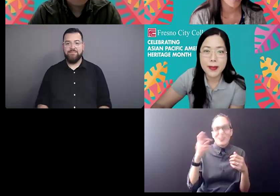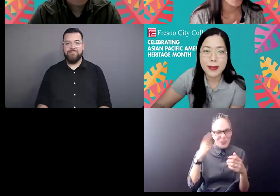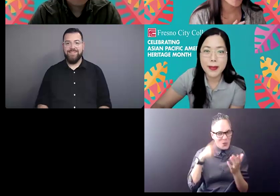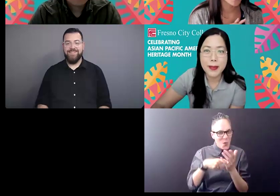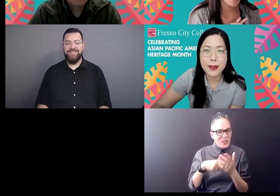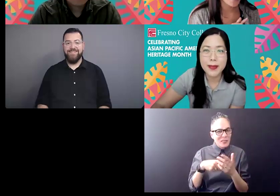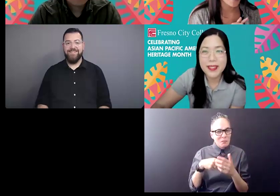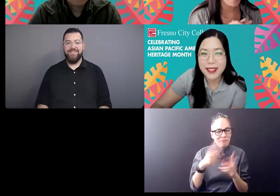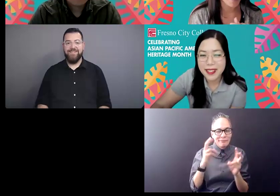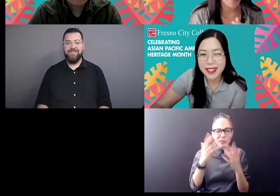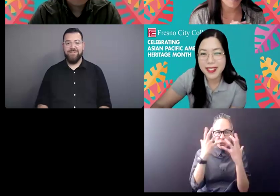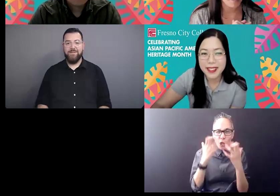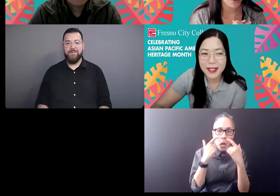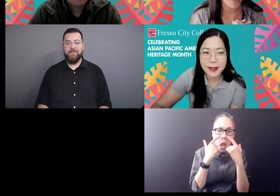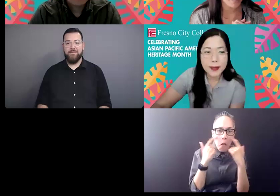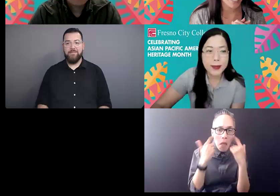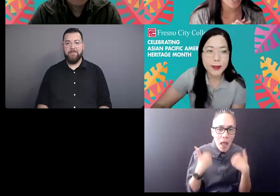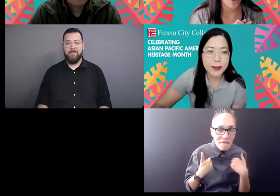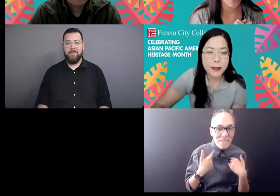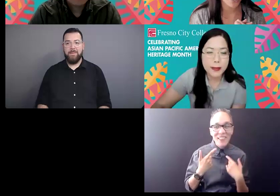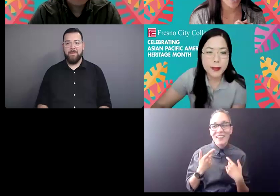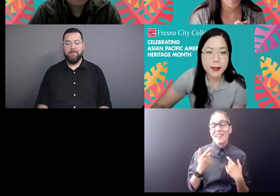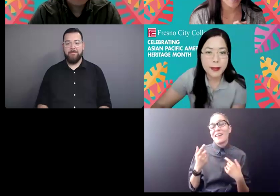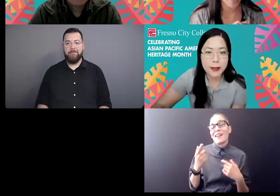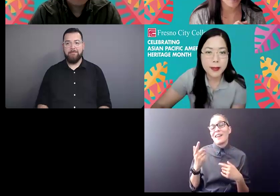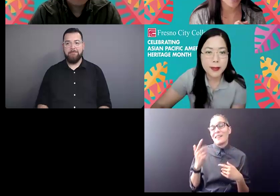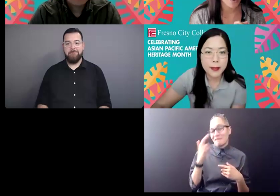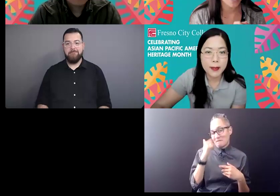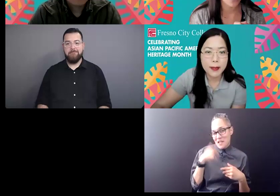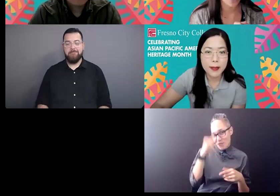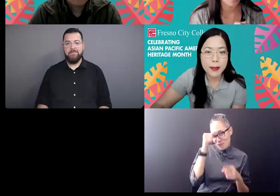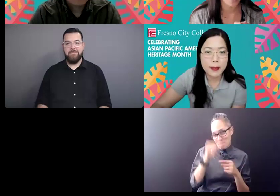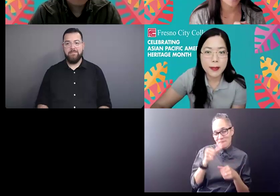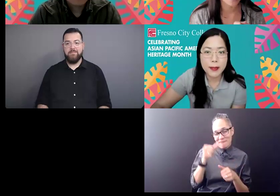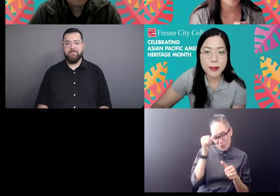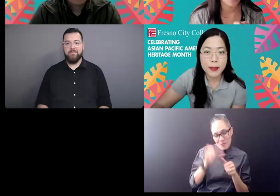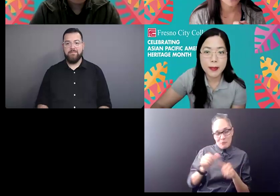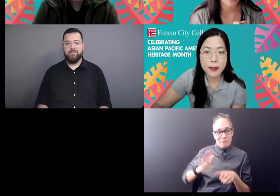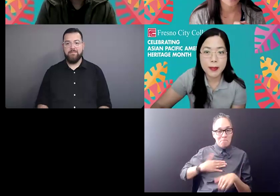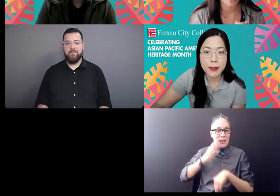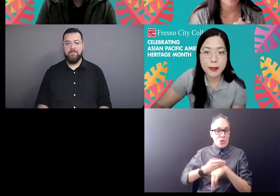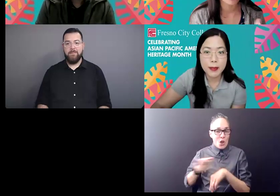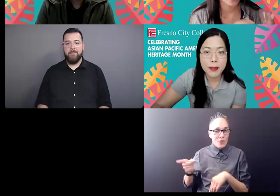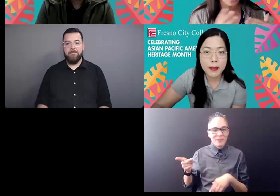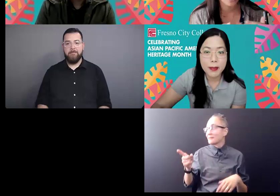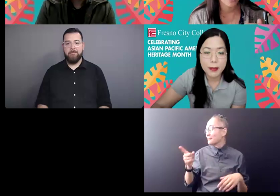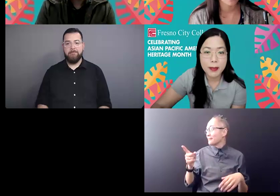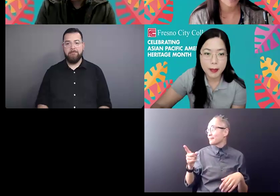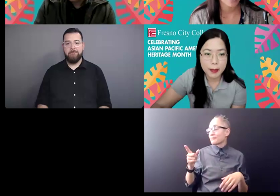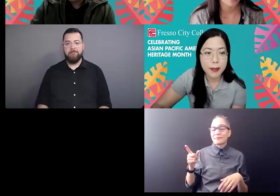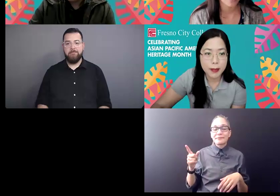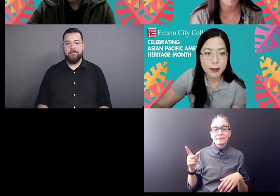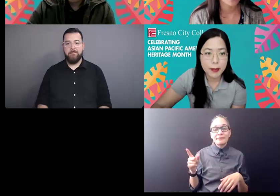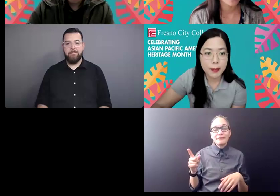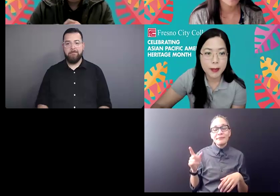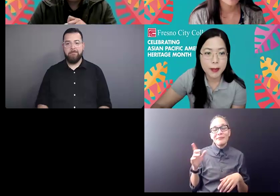circles now. I remember with my daughter, I would come into work. The administrator that oversaw